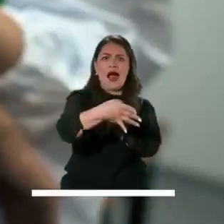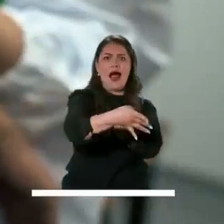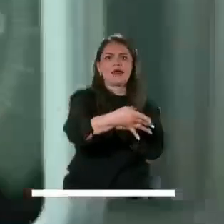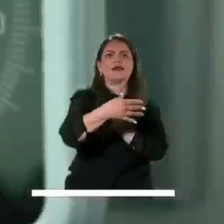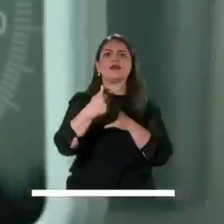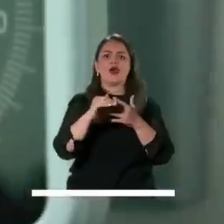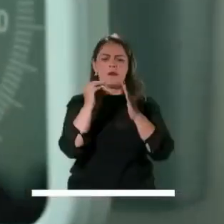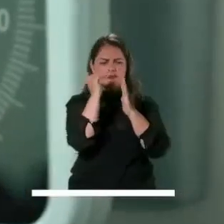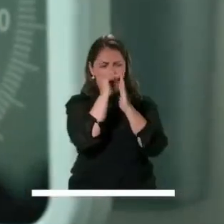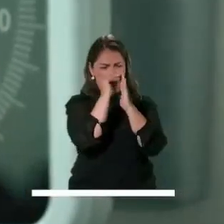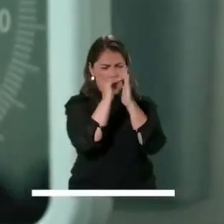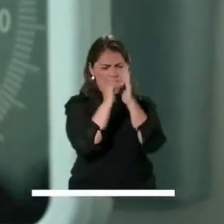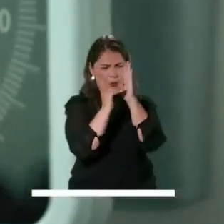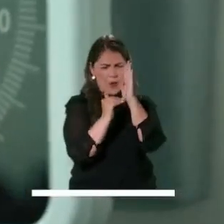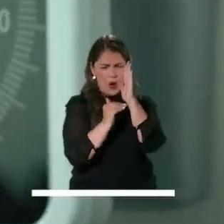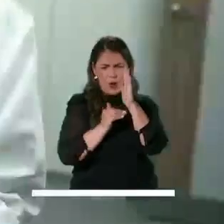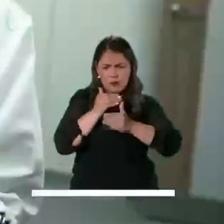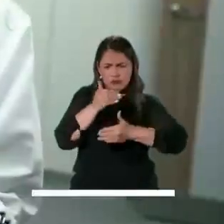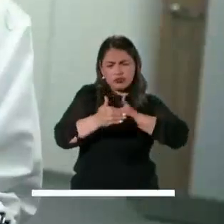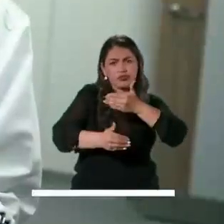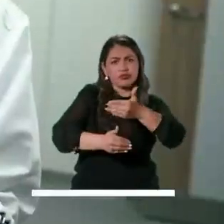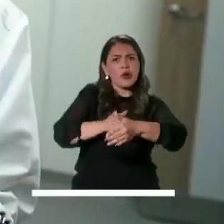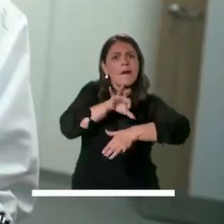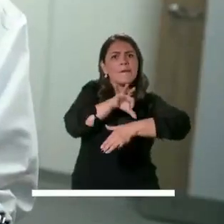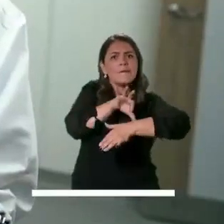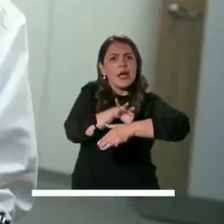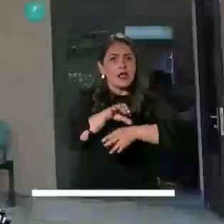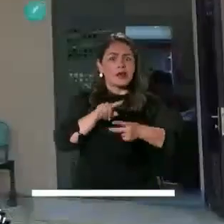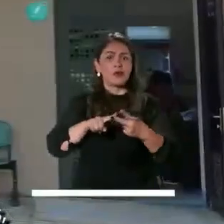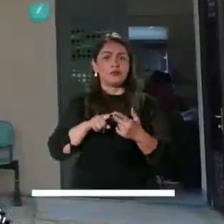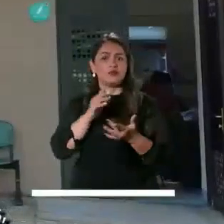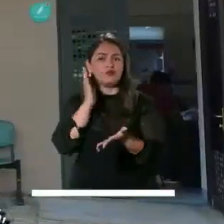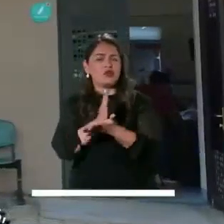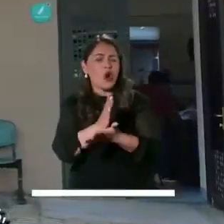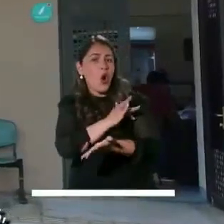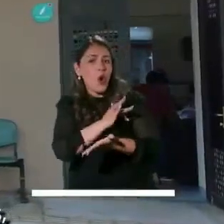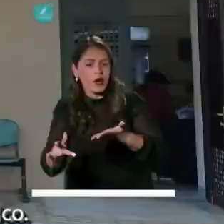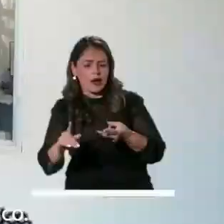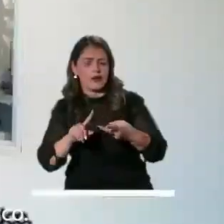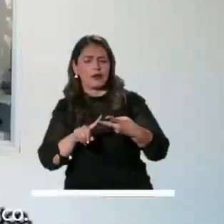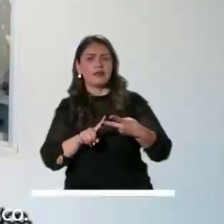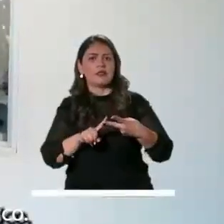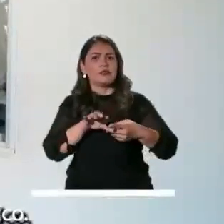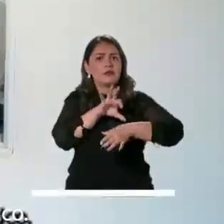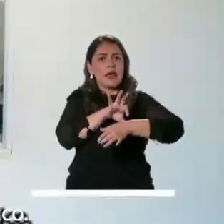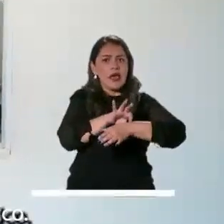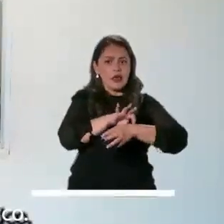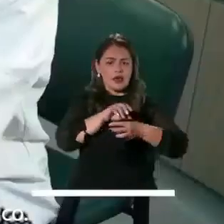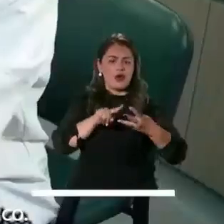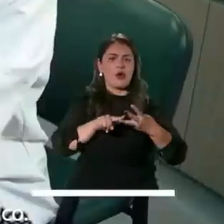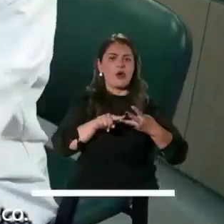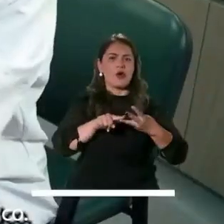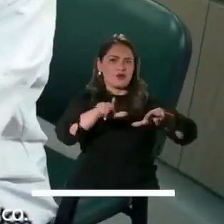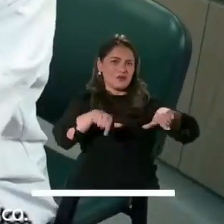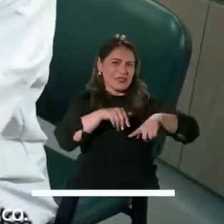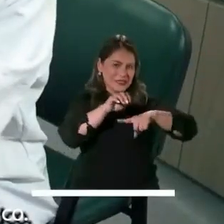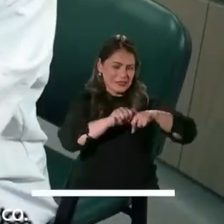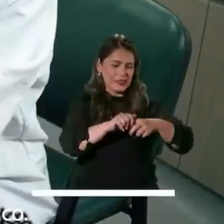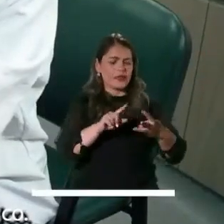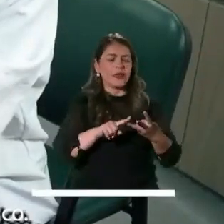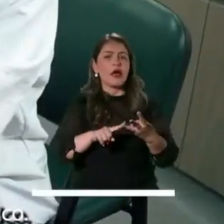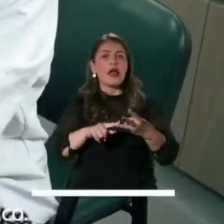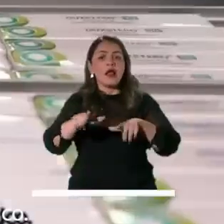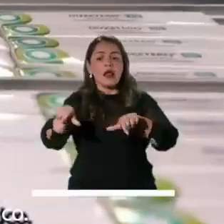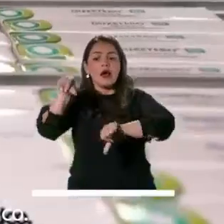and quality, is carried out under strict medical protocols, complemented by emergency service, outpatient